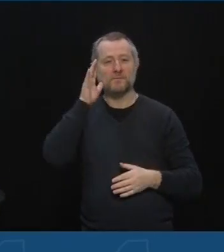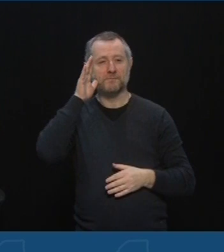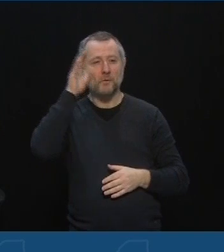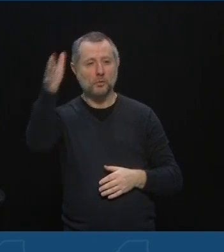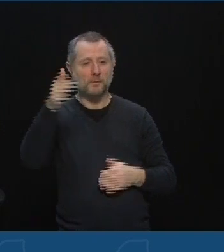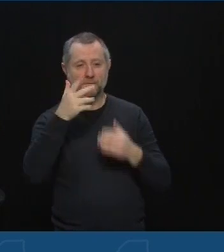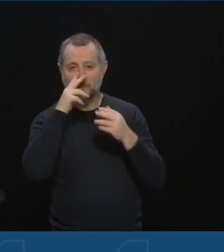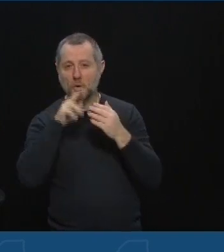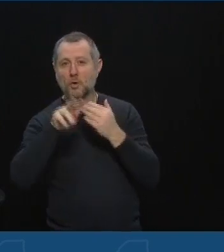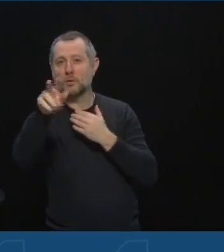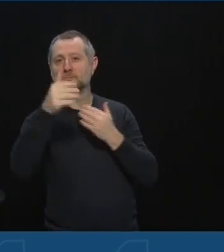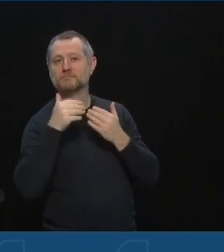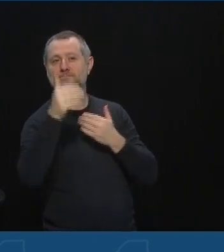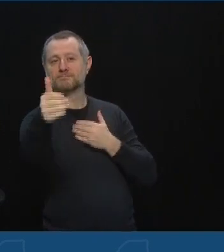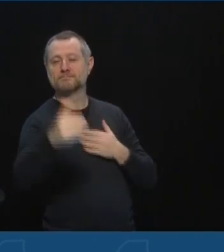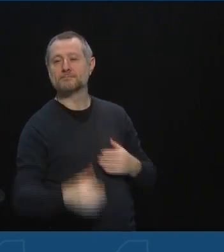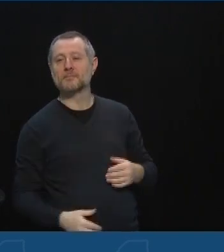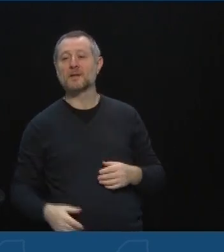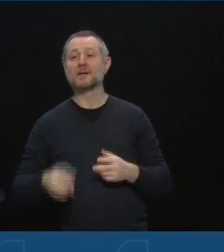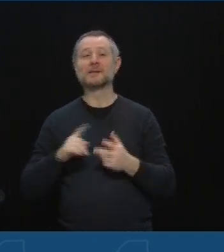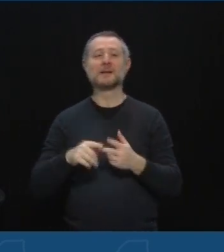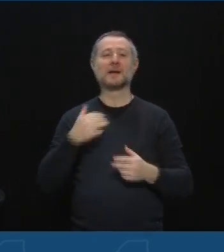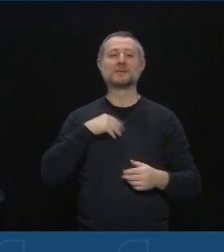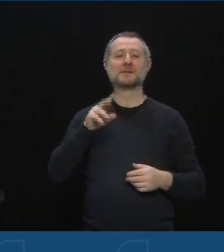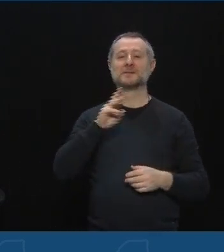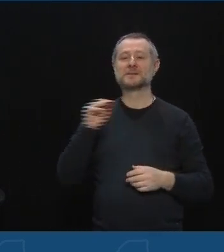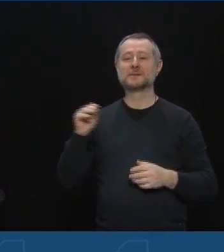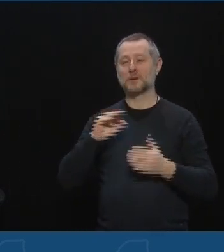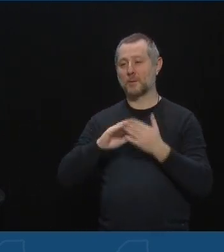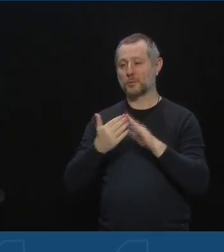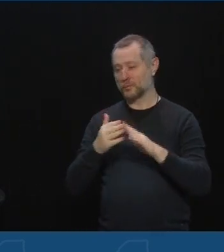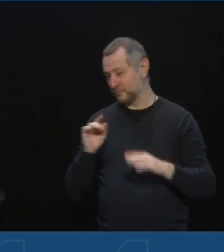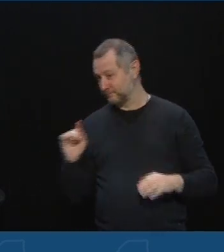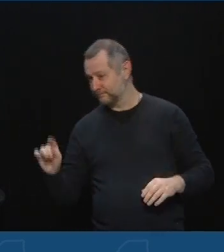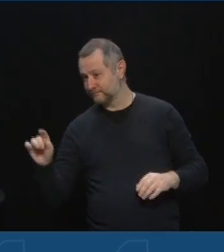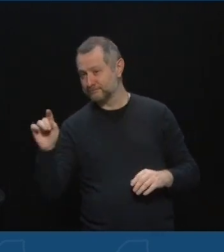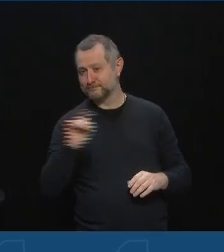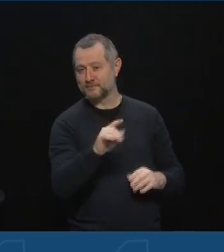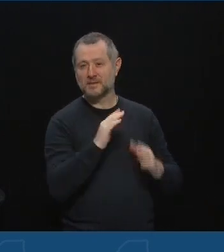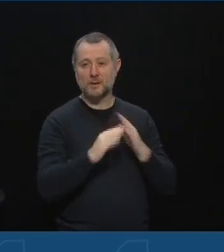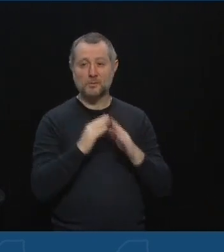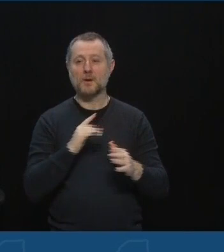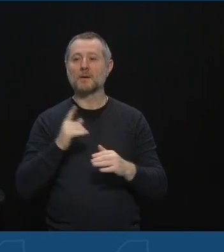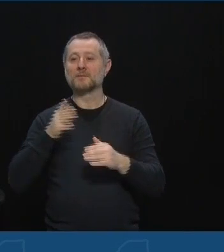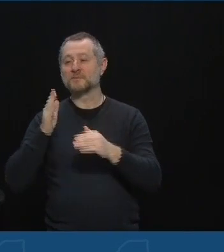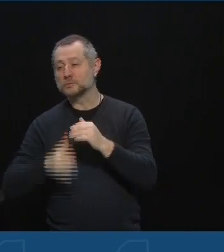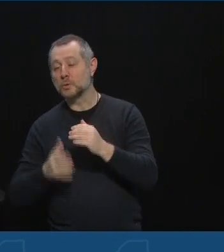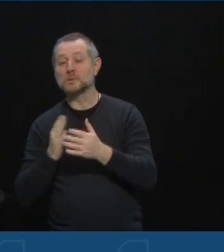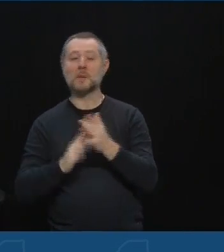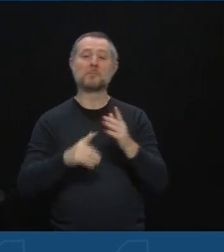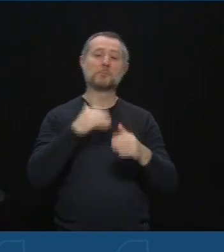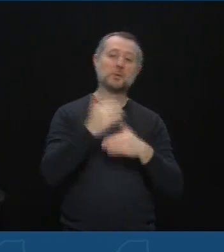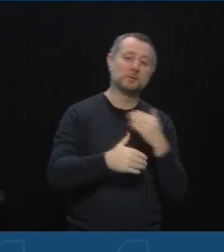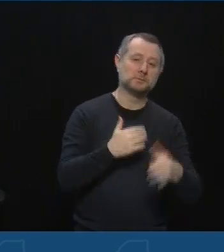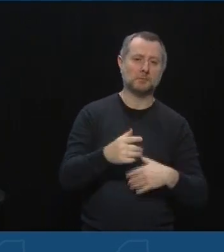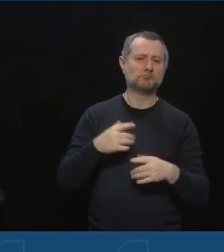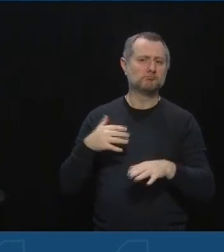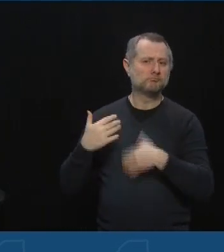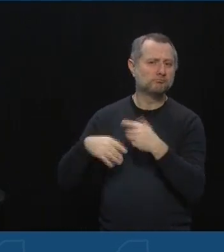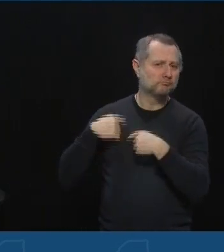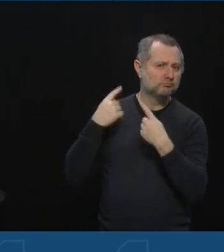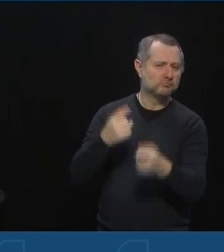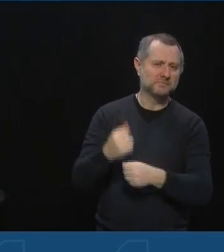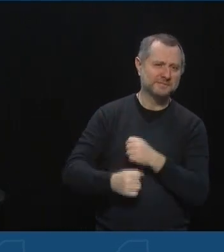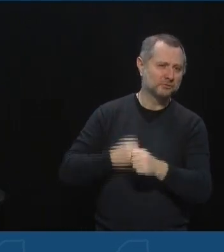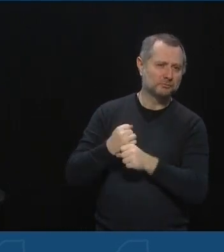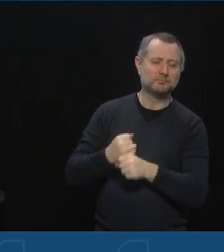communities. A lot of the large, we now have 60 communities that have been reimagined. They're either finished or they're in the process over the last number of years. But smaller